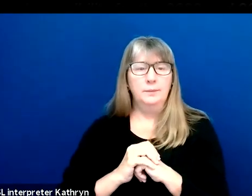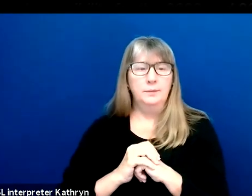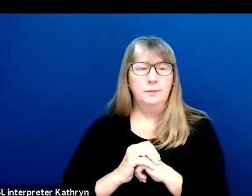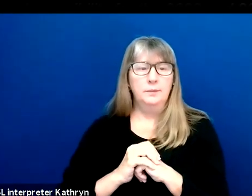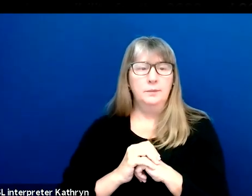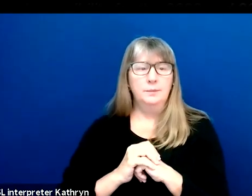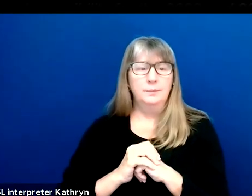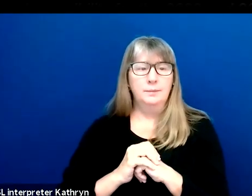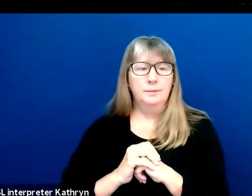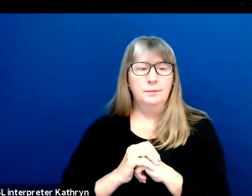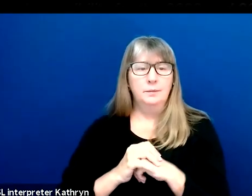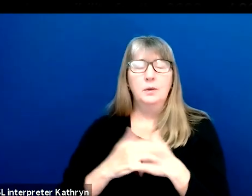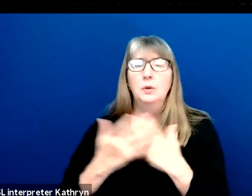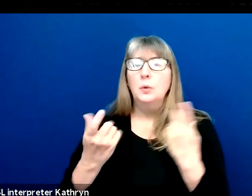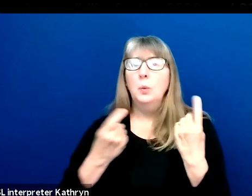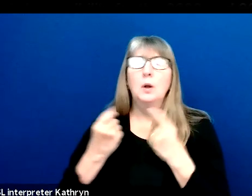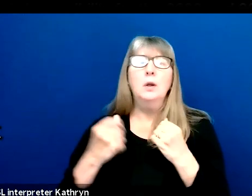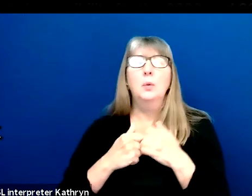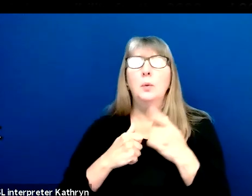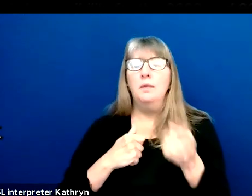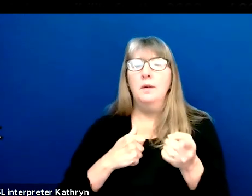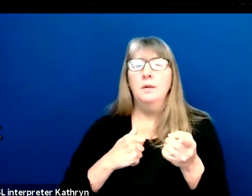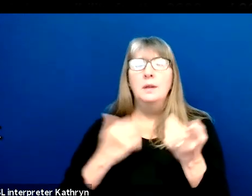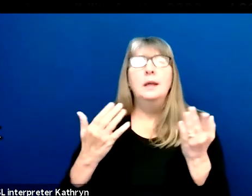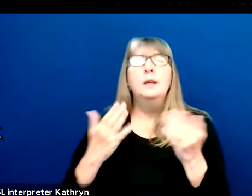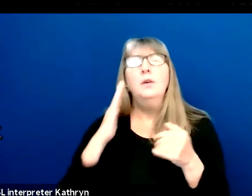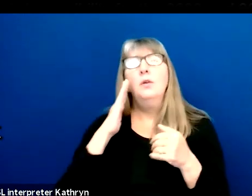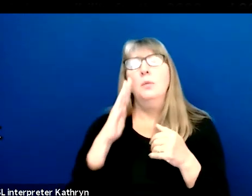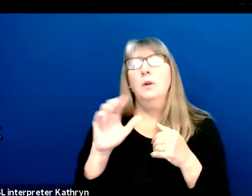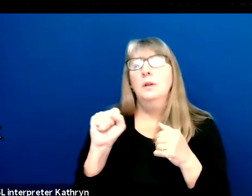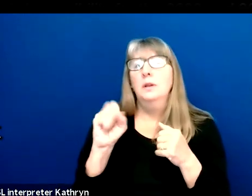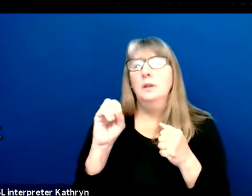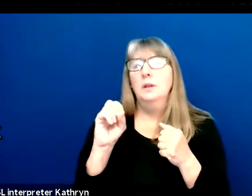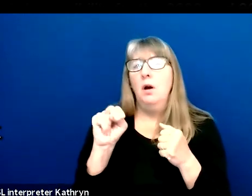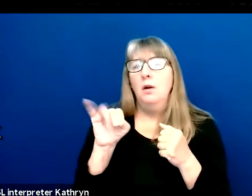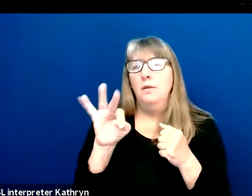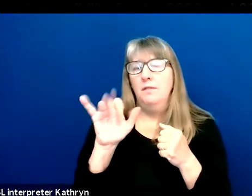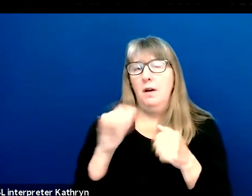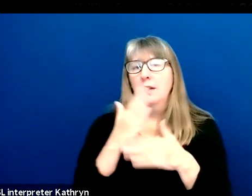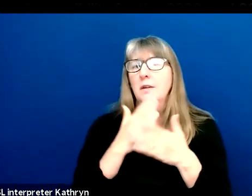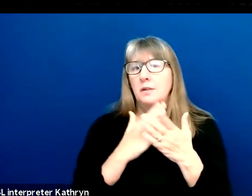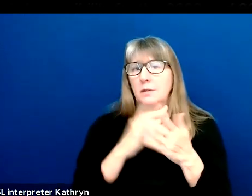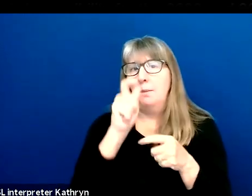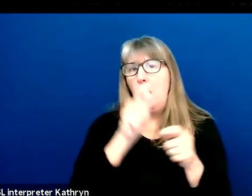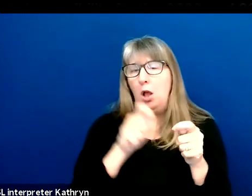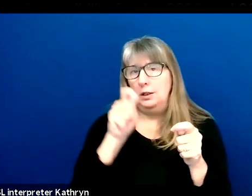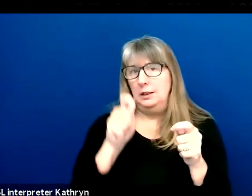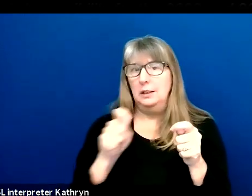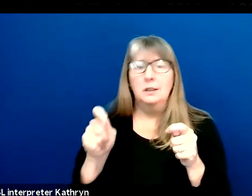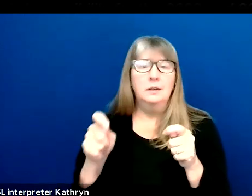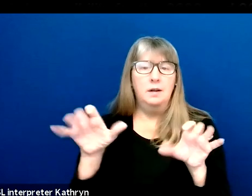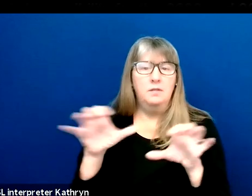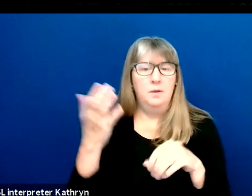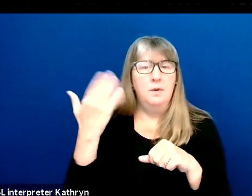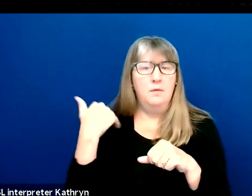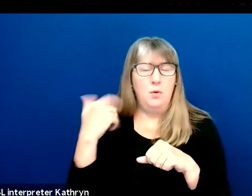So what can you do with it? So here I'm going to sonify some plots from a recent talk that I gave on stellar flares. So before we